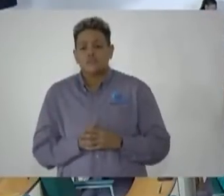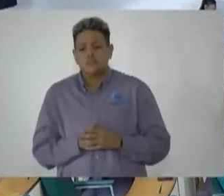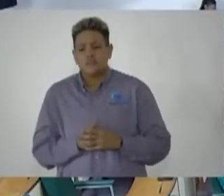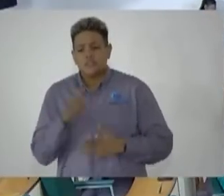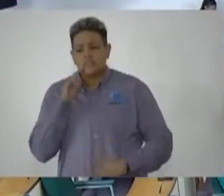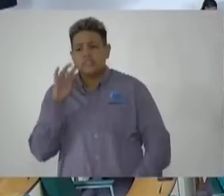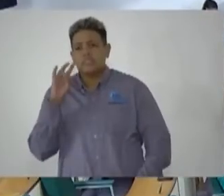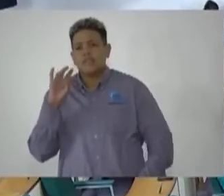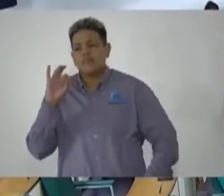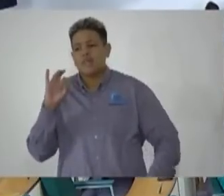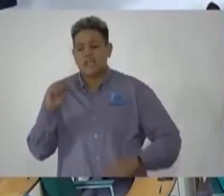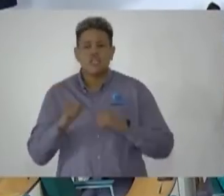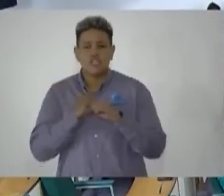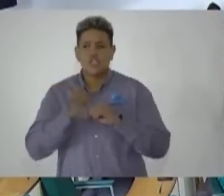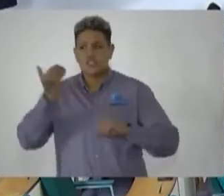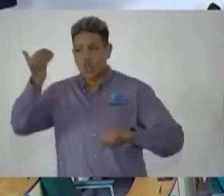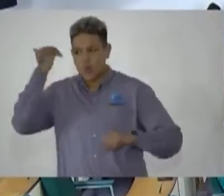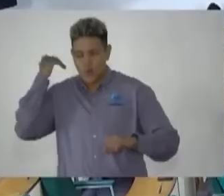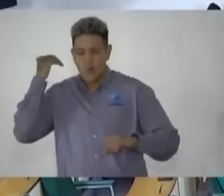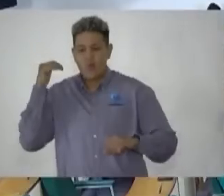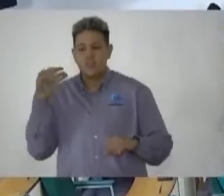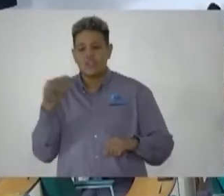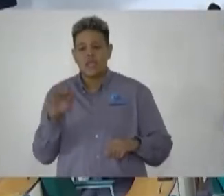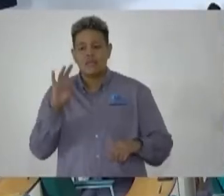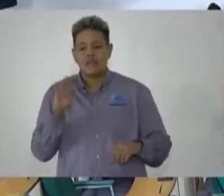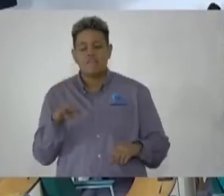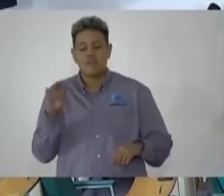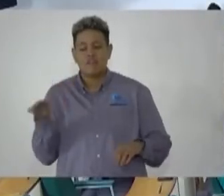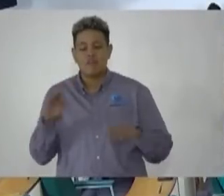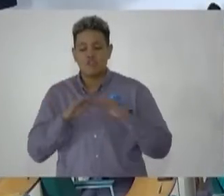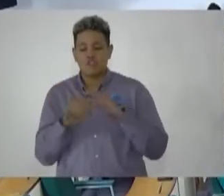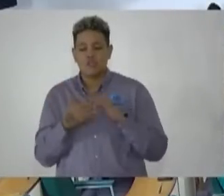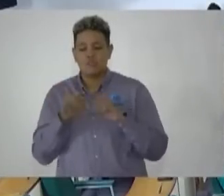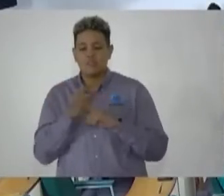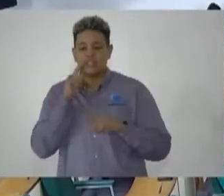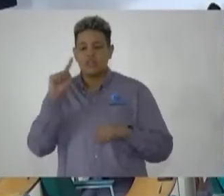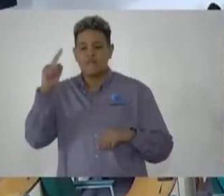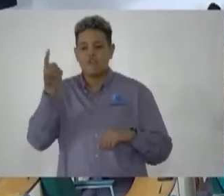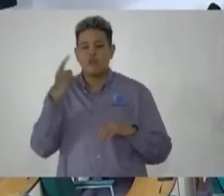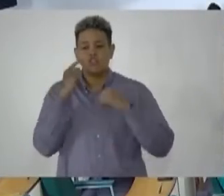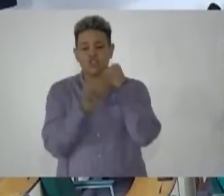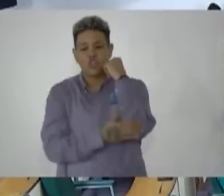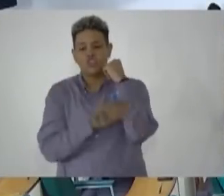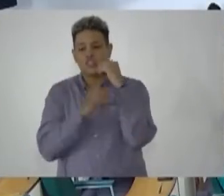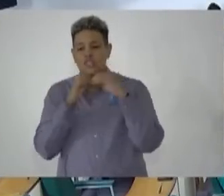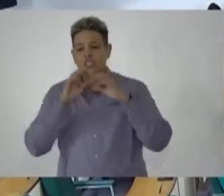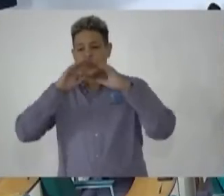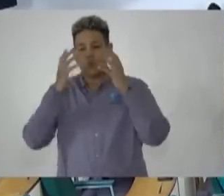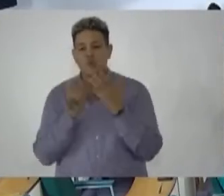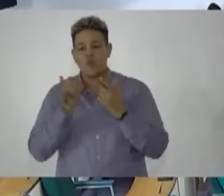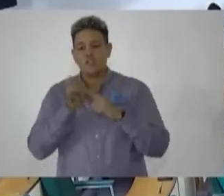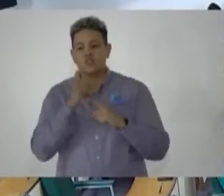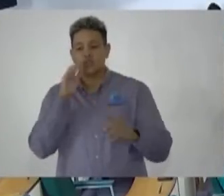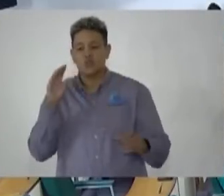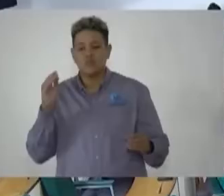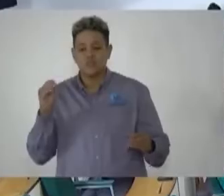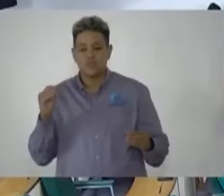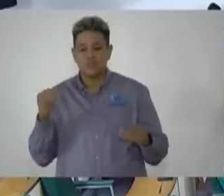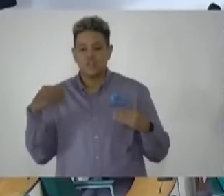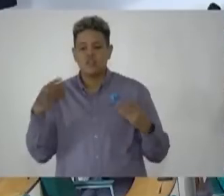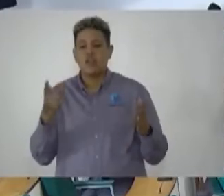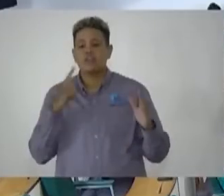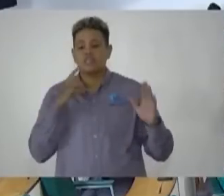it's 79 years ago, 1944, Jamaica was one of the first states in the world to grant